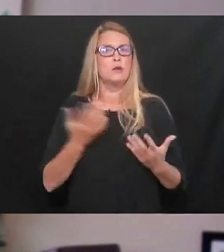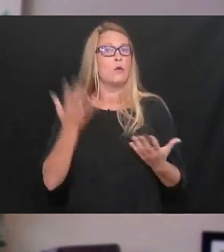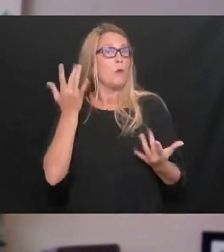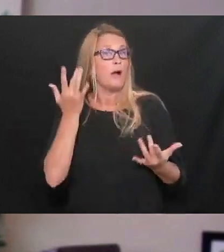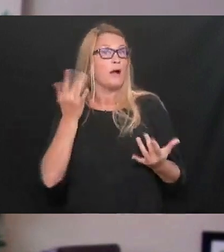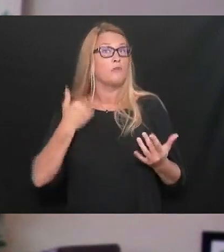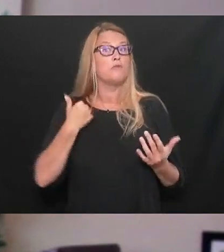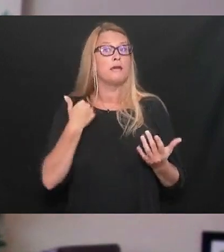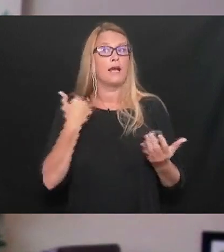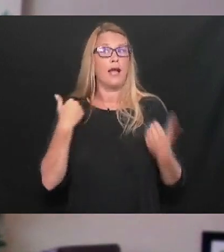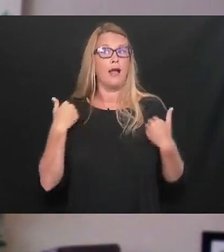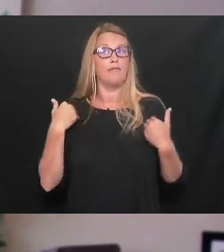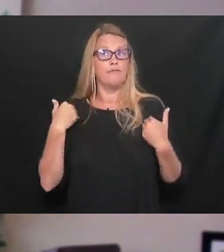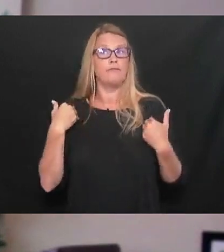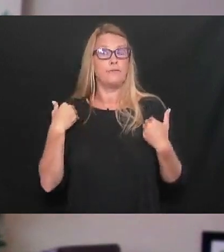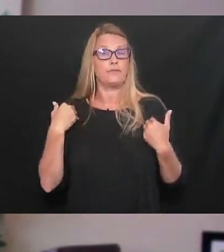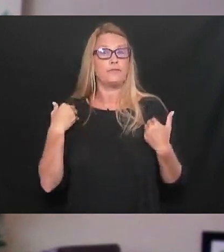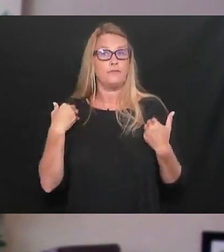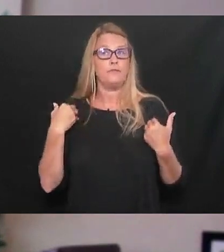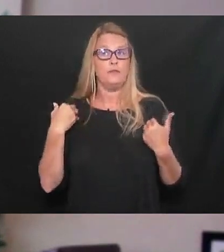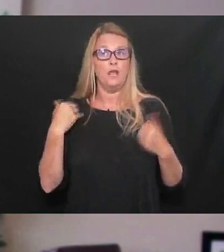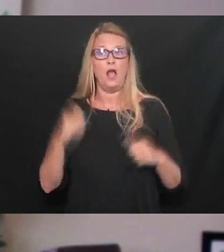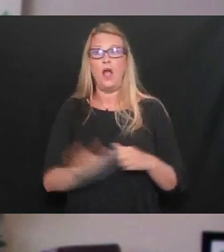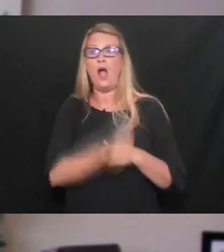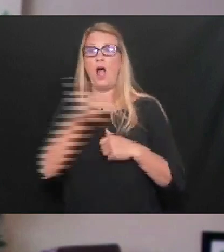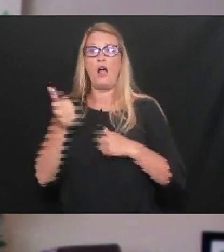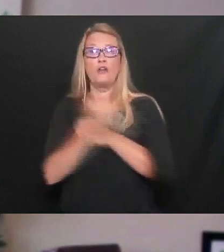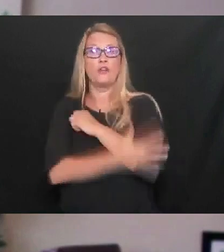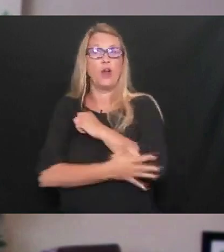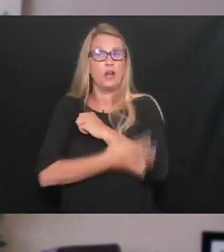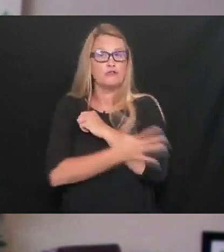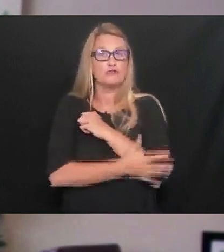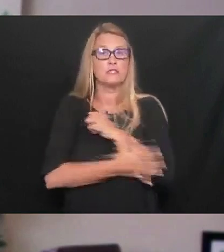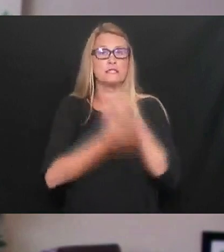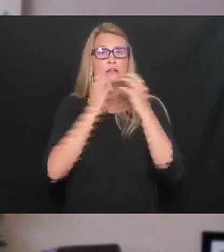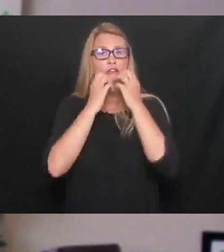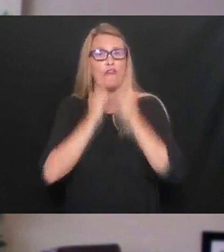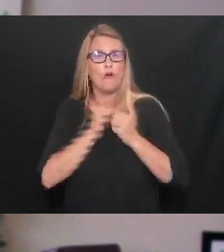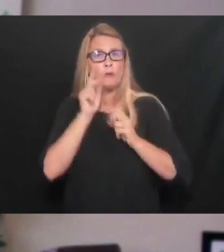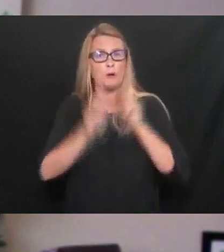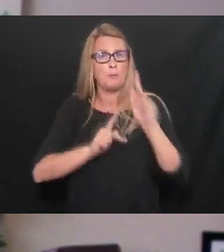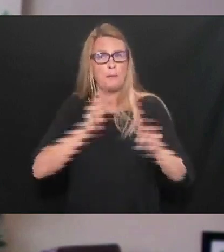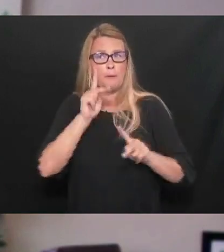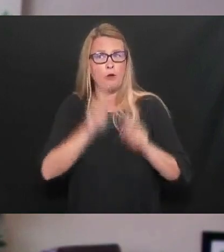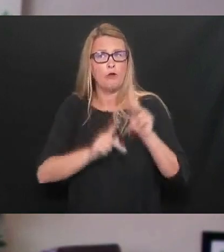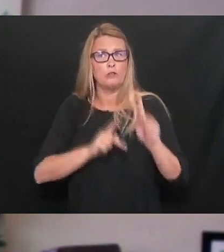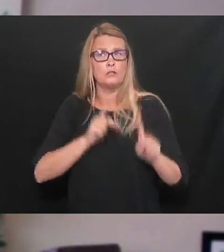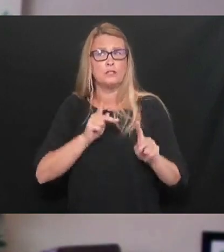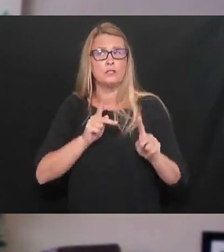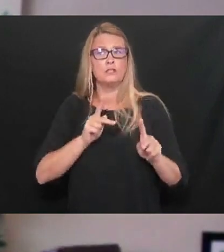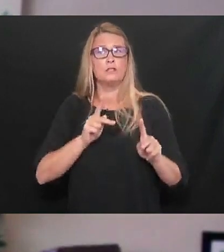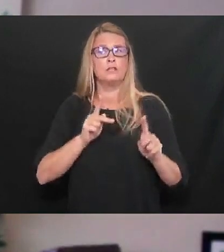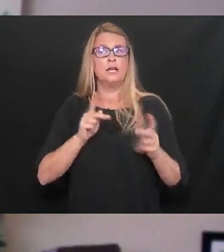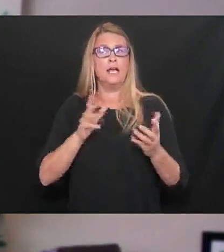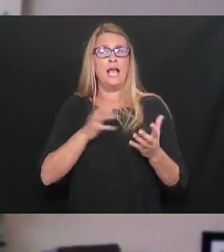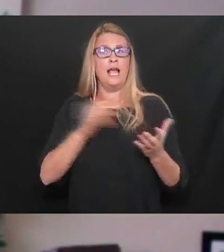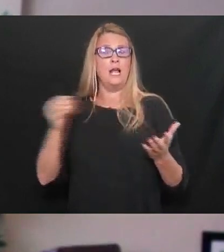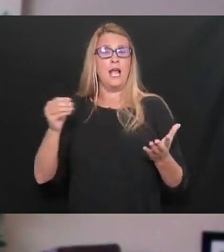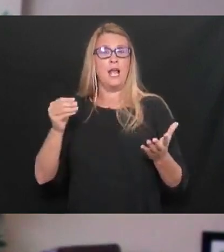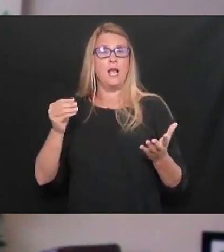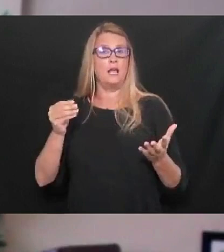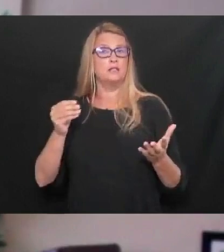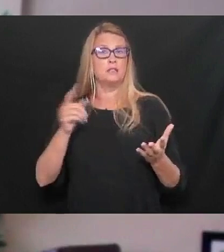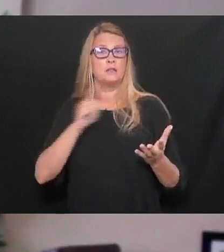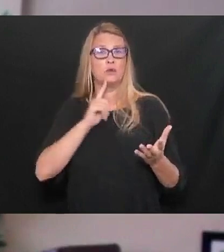have, the country's perhaps most, vulnerable population, third oldest population. And we were